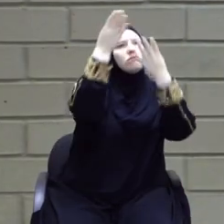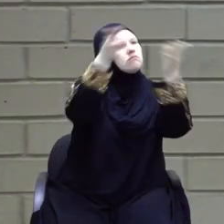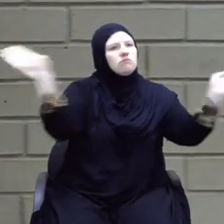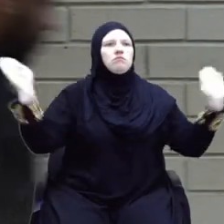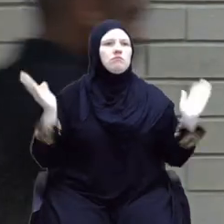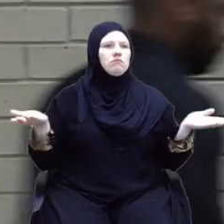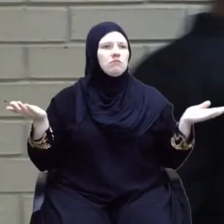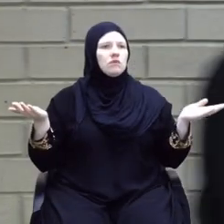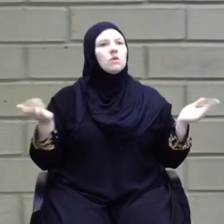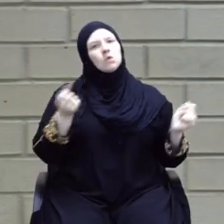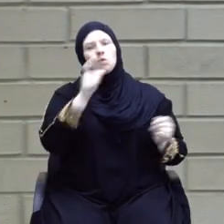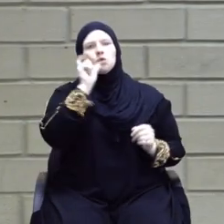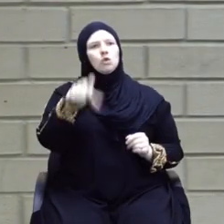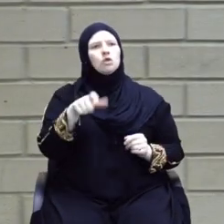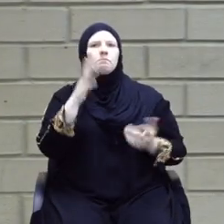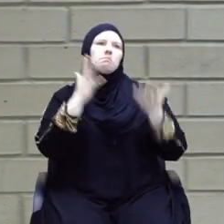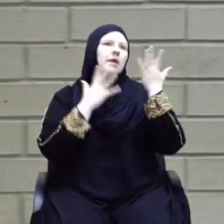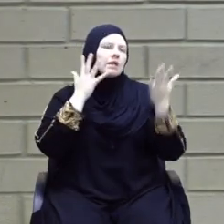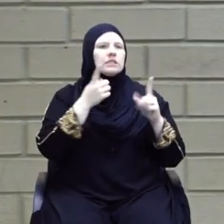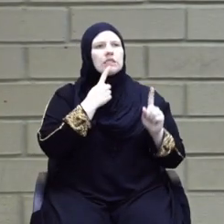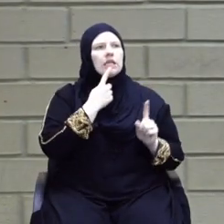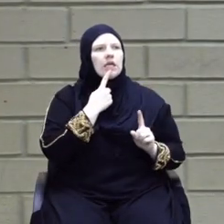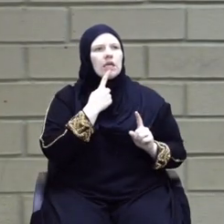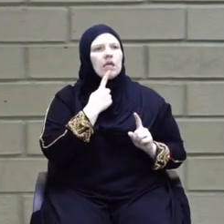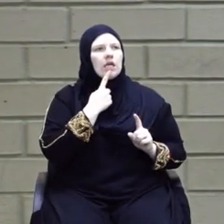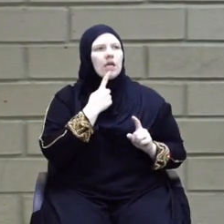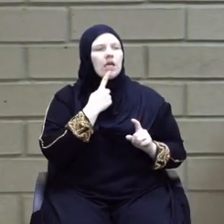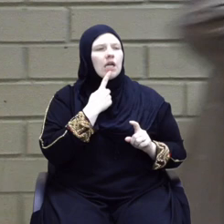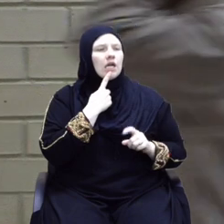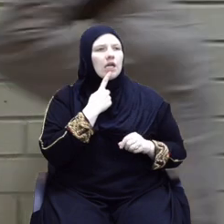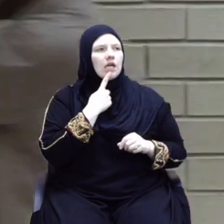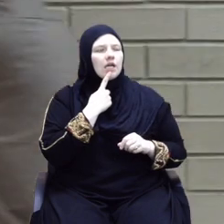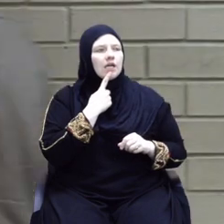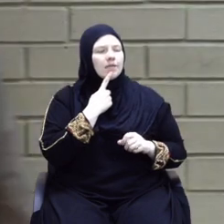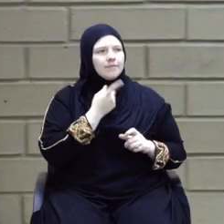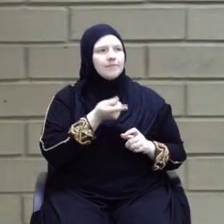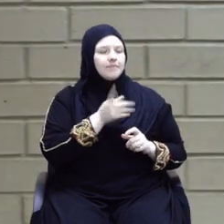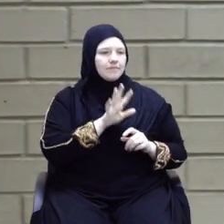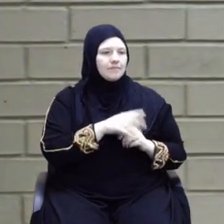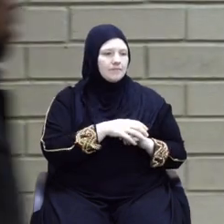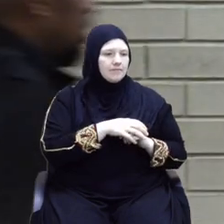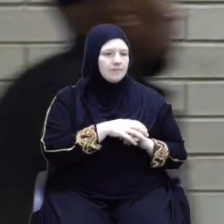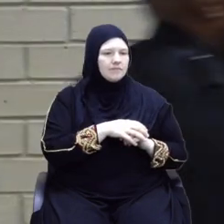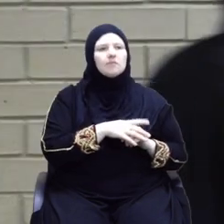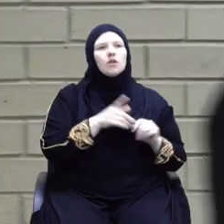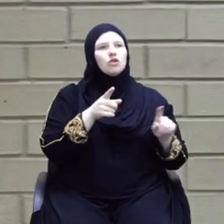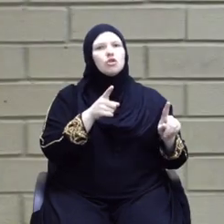So we shouldn't be ashamed to say, you shouldn't be a bigot,